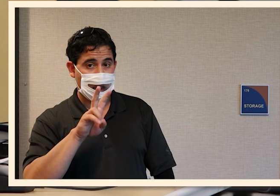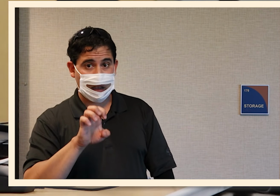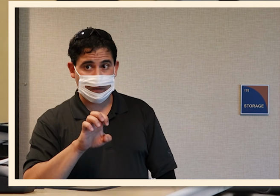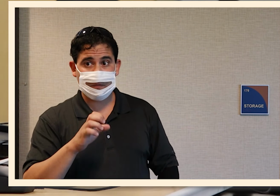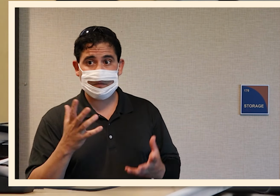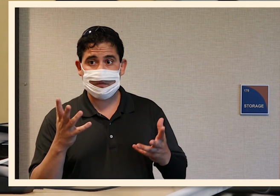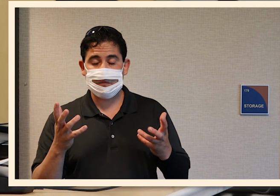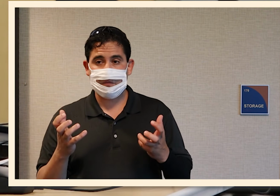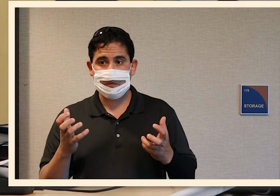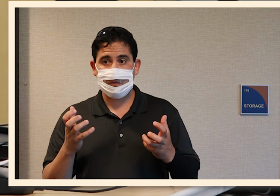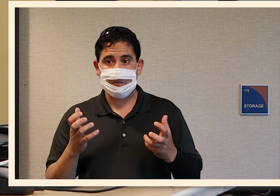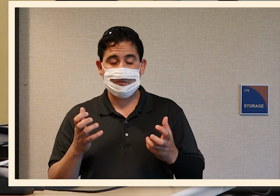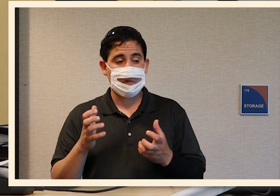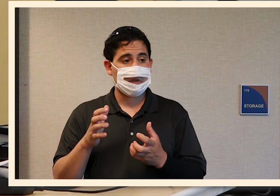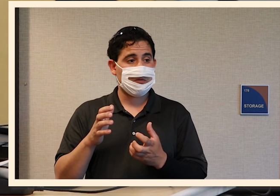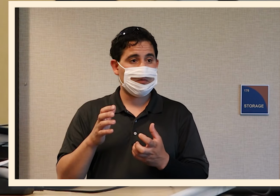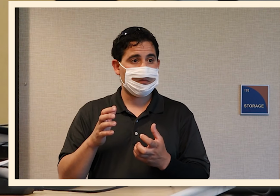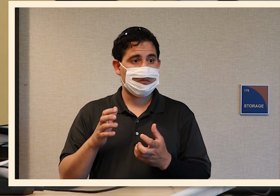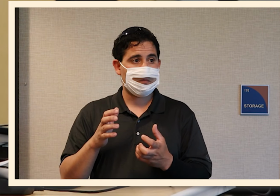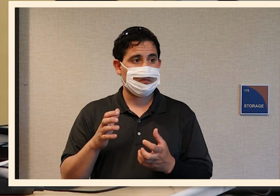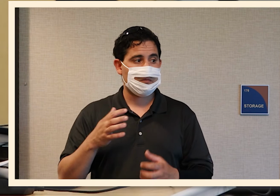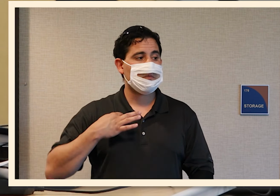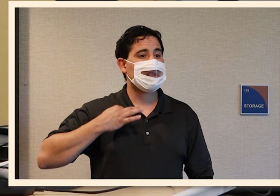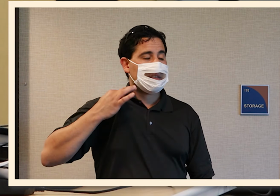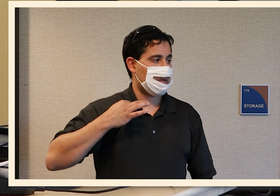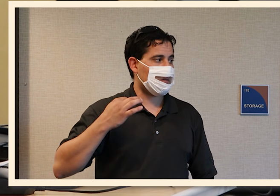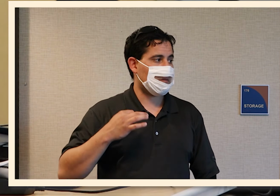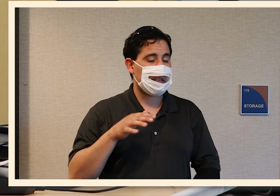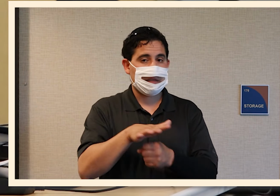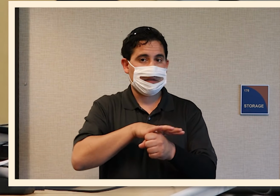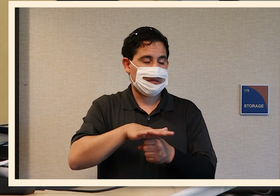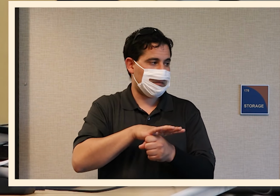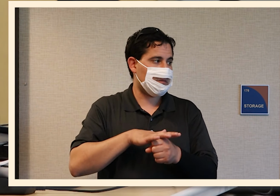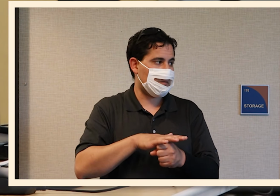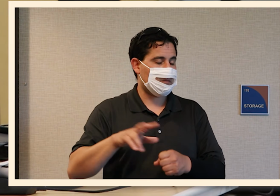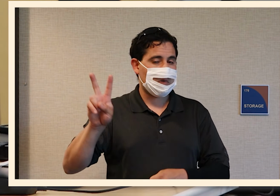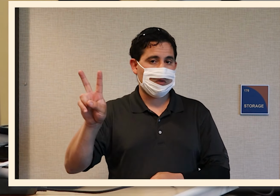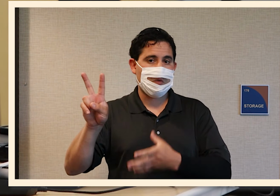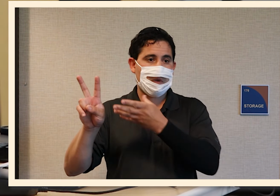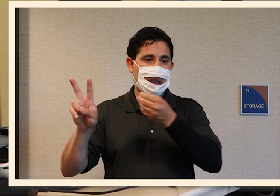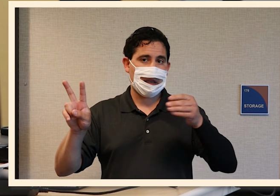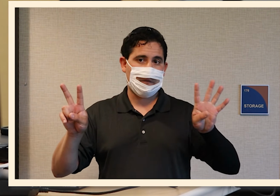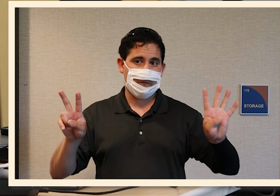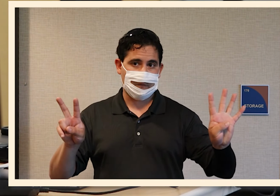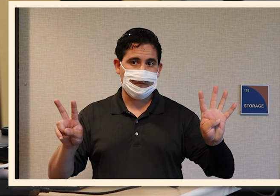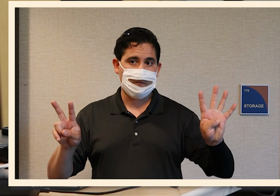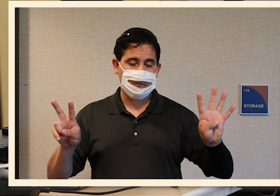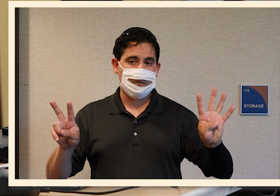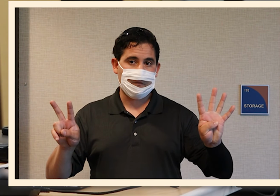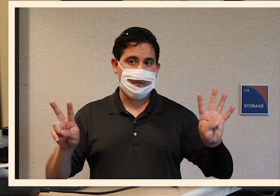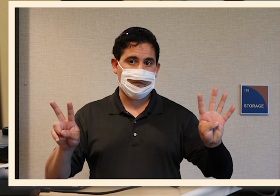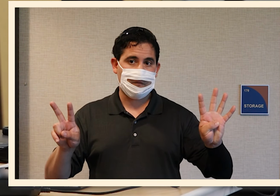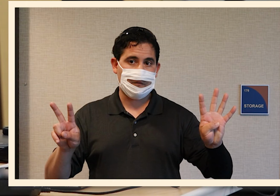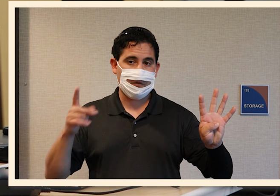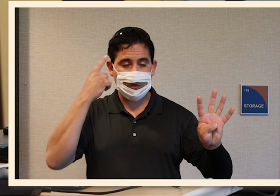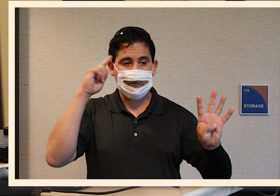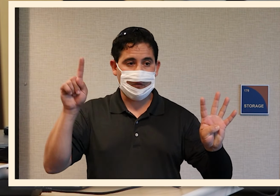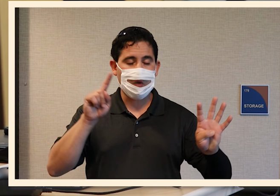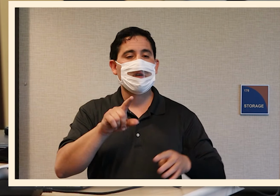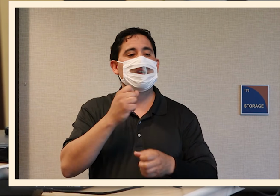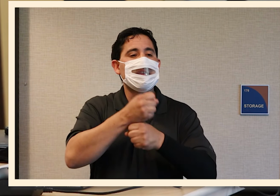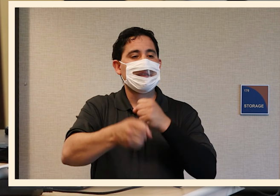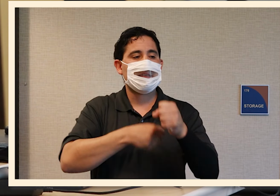the zones that were described, Zones 2 and 4. 2 and 4 for